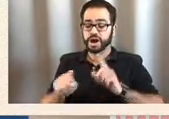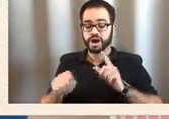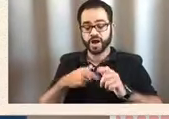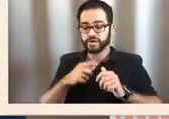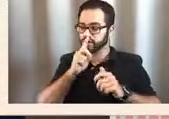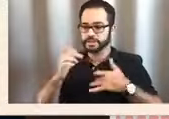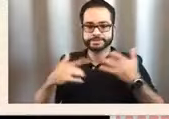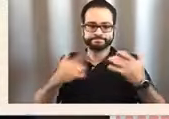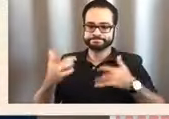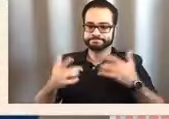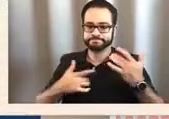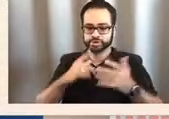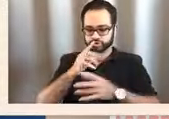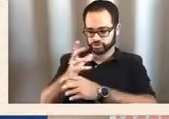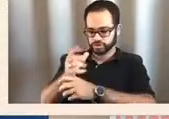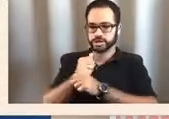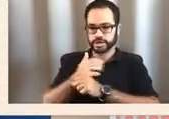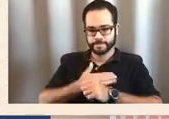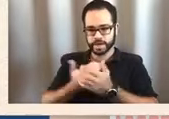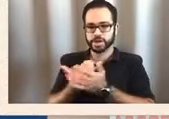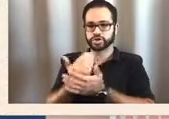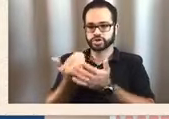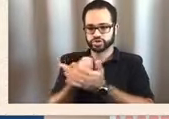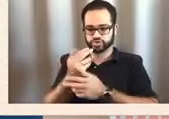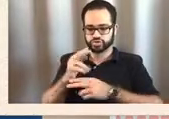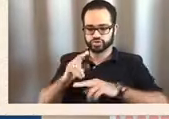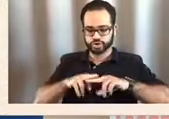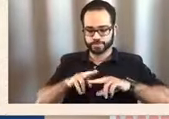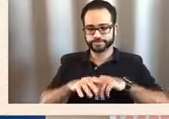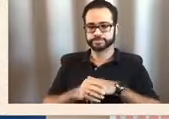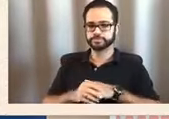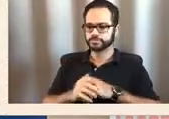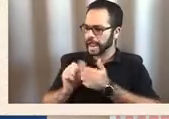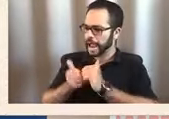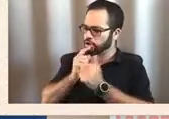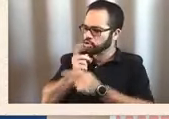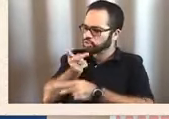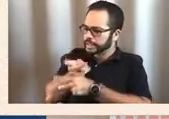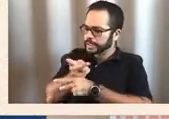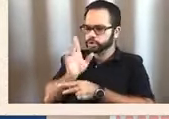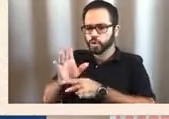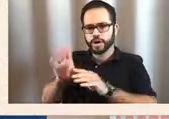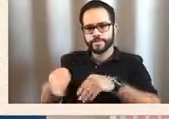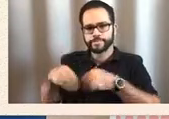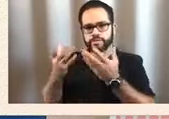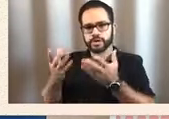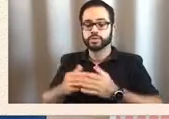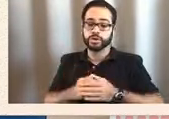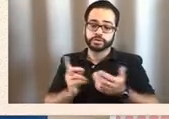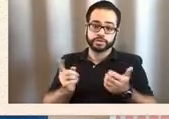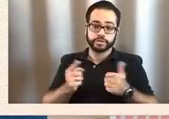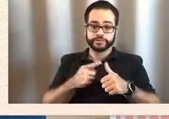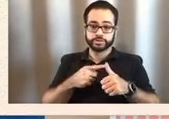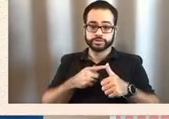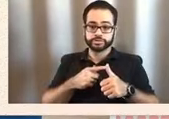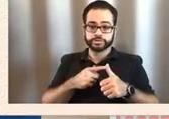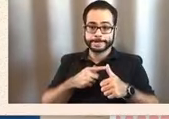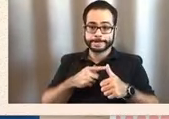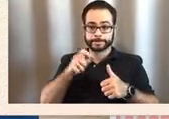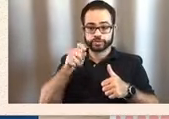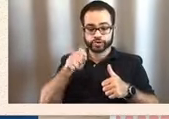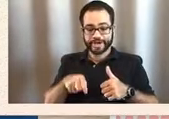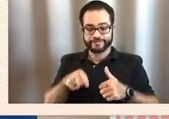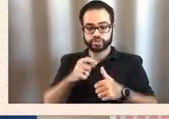get my chair. How do you keep good providers? Well, first of all, you have to treat them like human